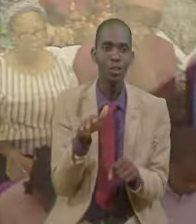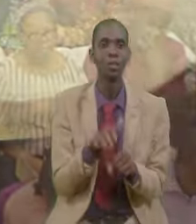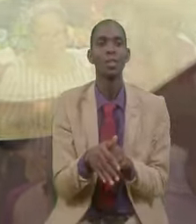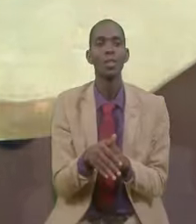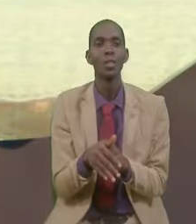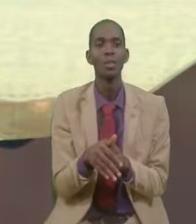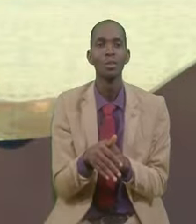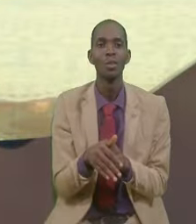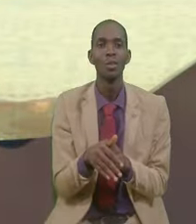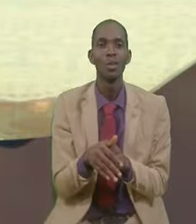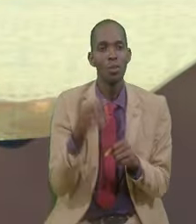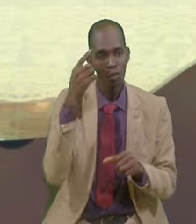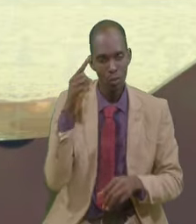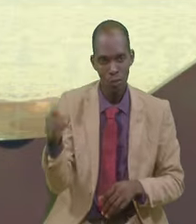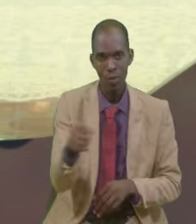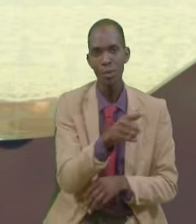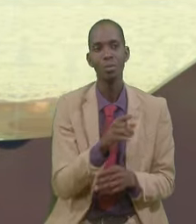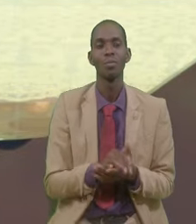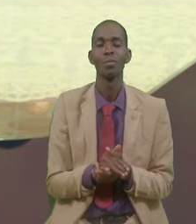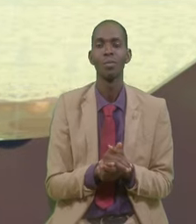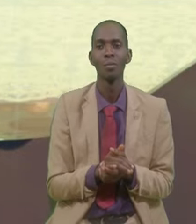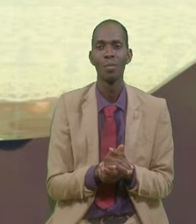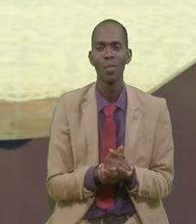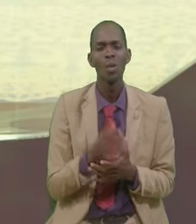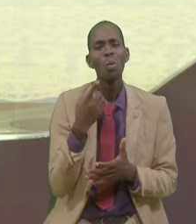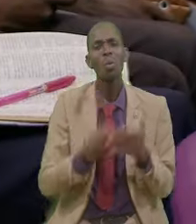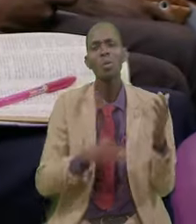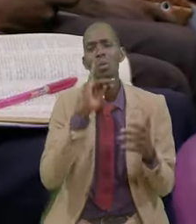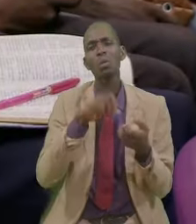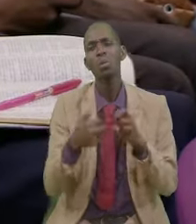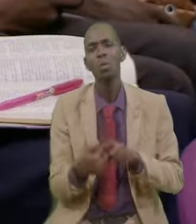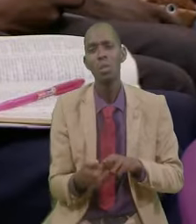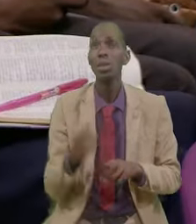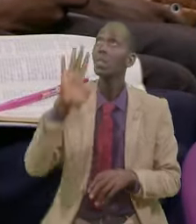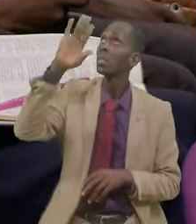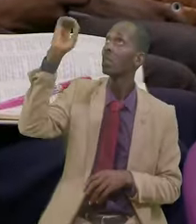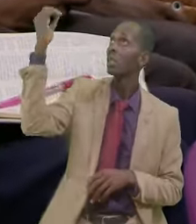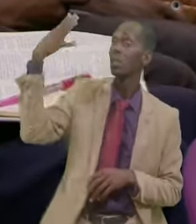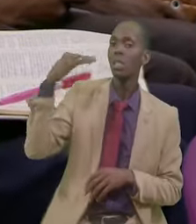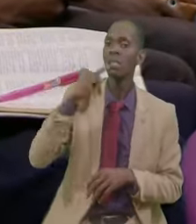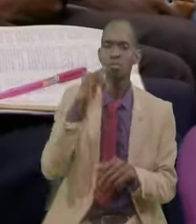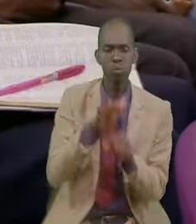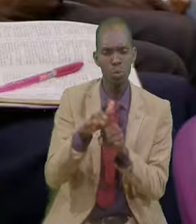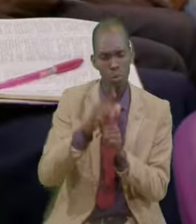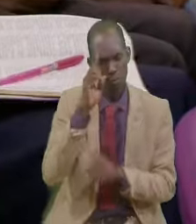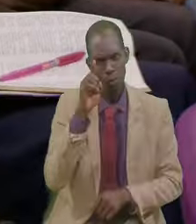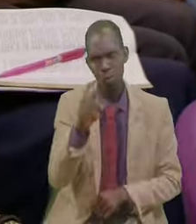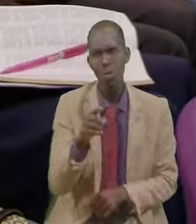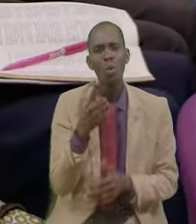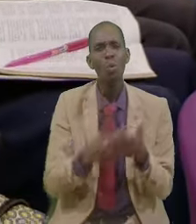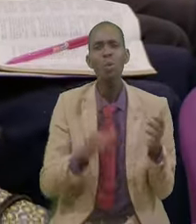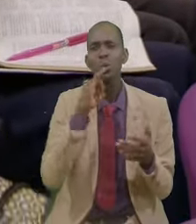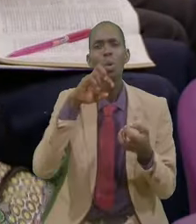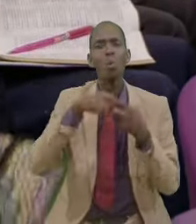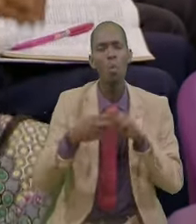is sufficient for you. What's the challenge before you? His grace is sufficient for you. What's the